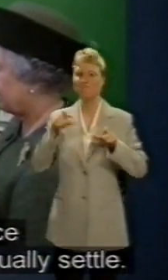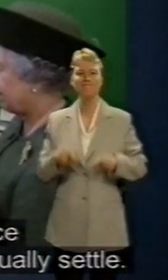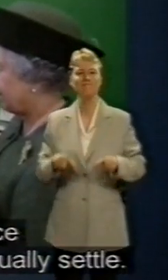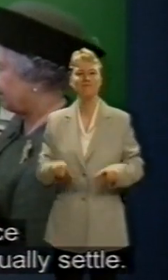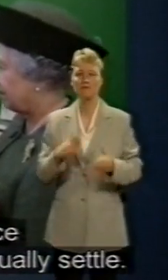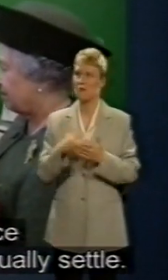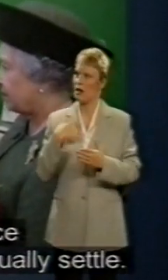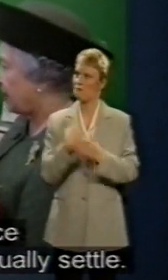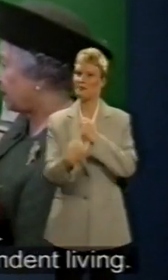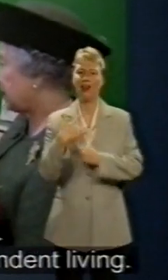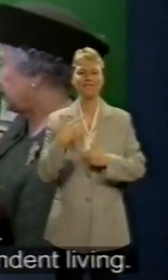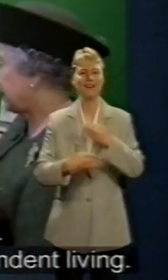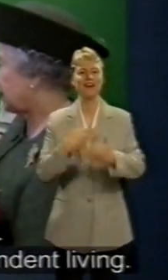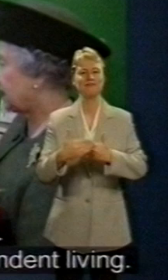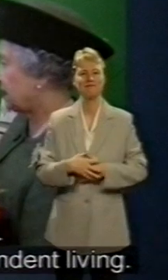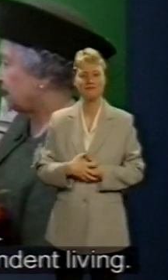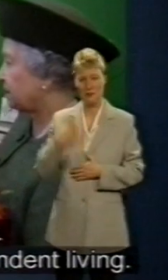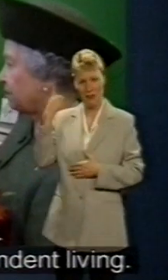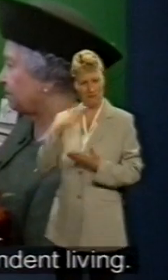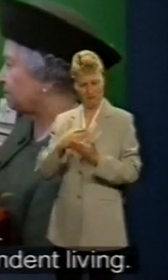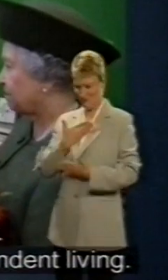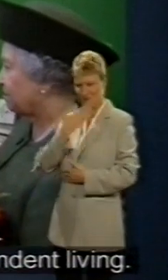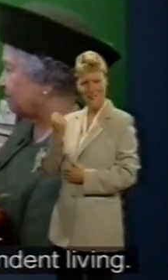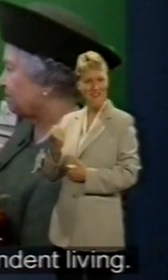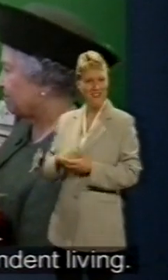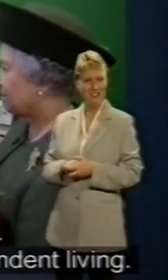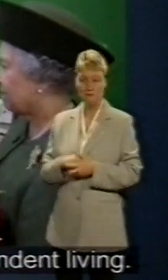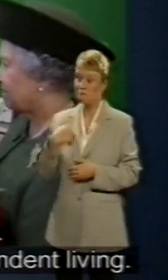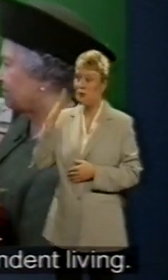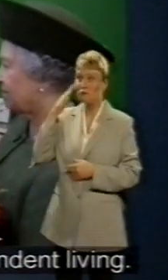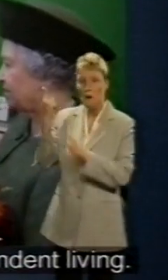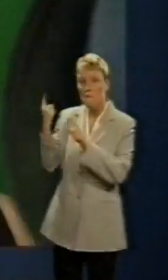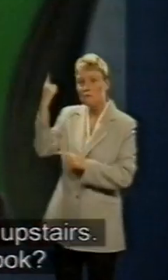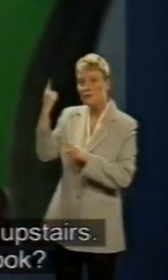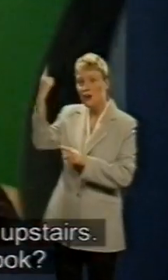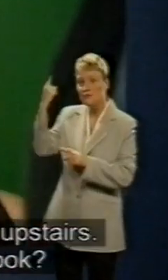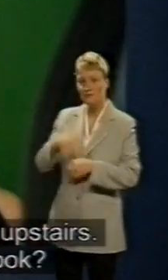actually settle. That's nice, isn't it? To go on to live for independent living.